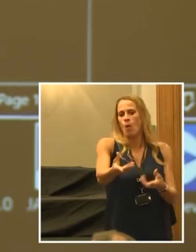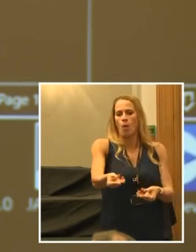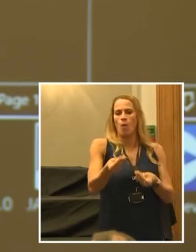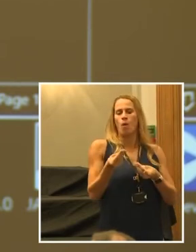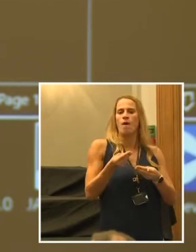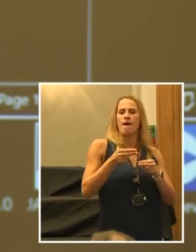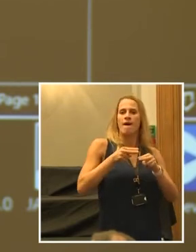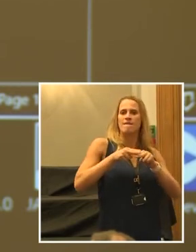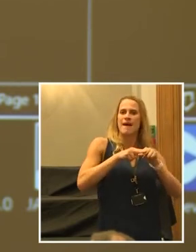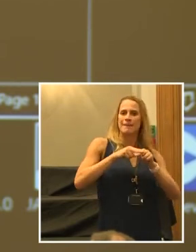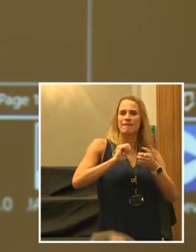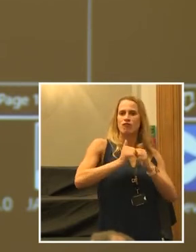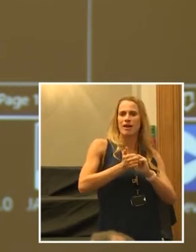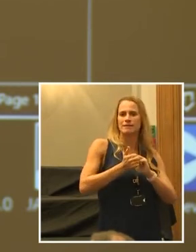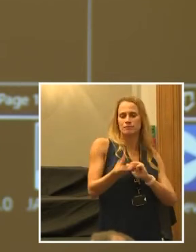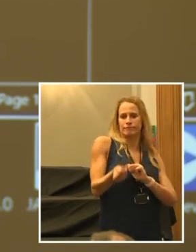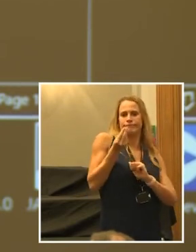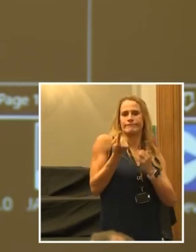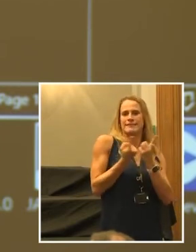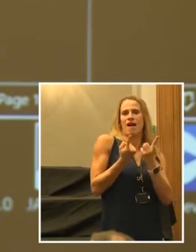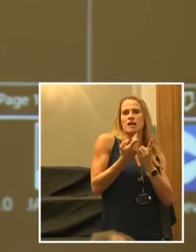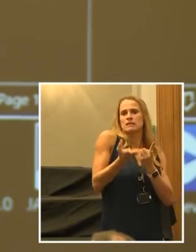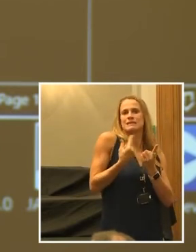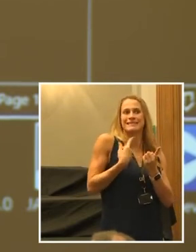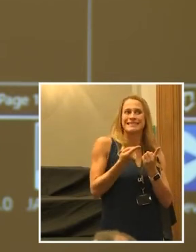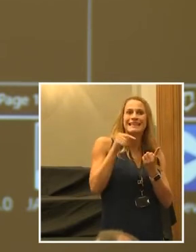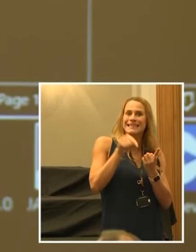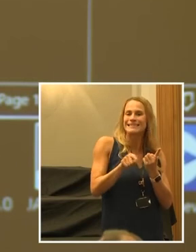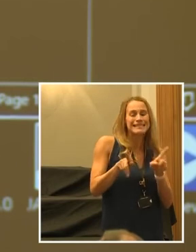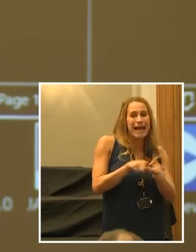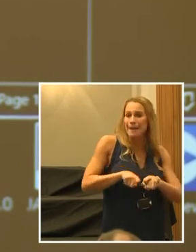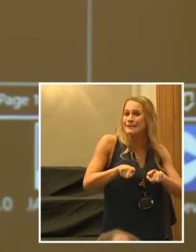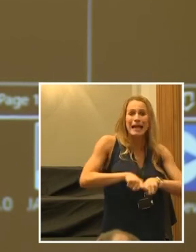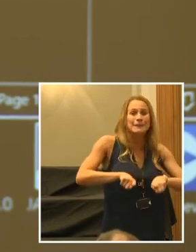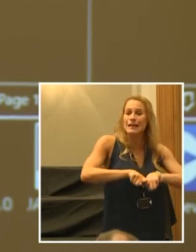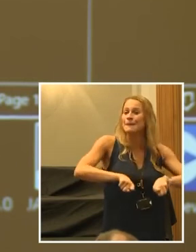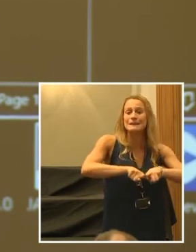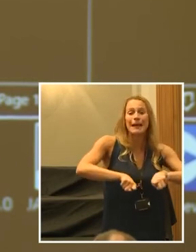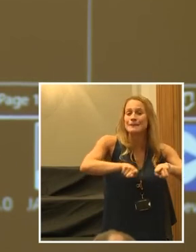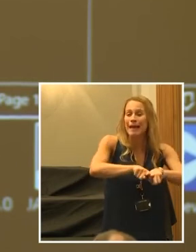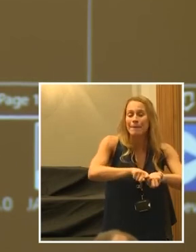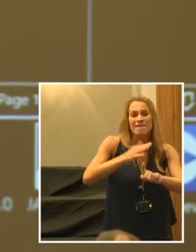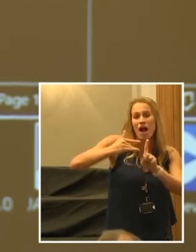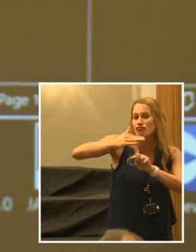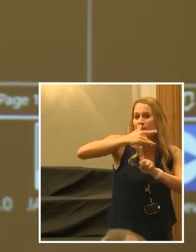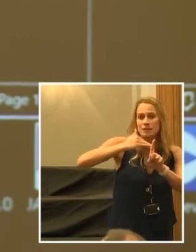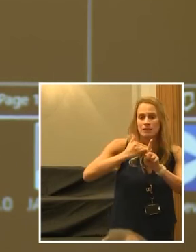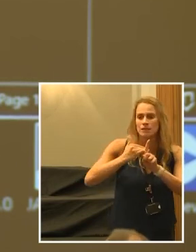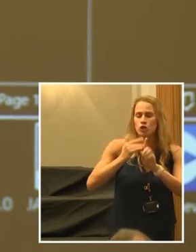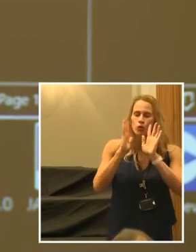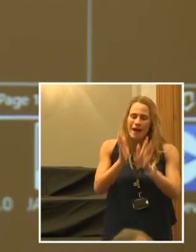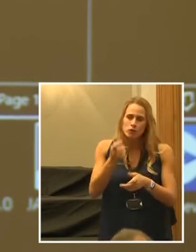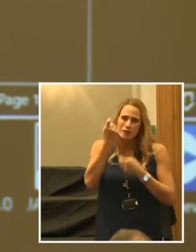like, bang, I'm straight there. Again, it's what I call considerations. People talk too much about the right and wrong thing. I'm saying it's a